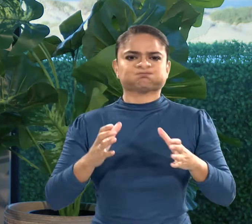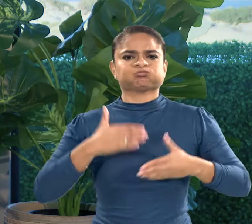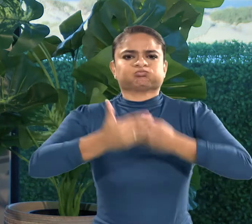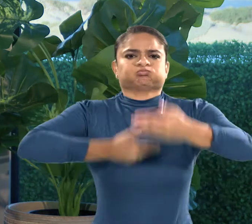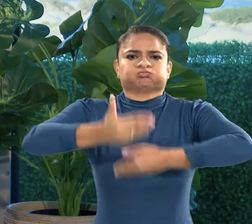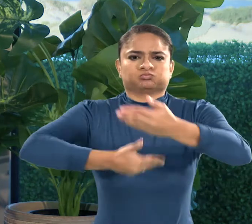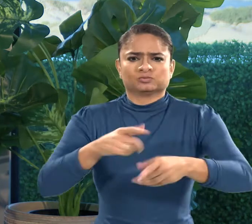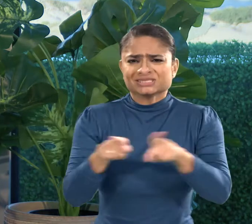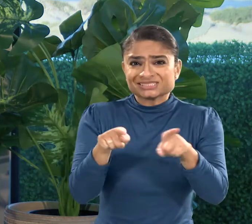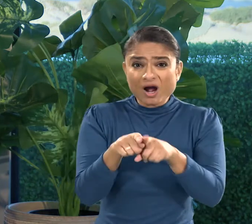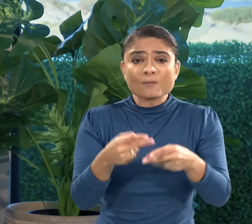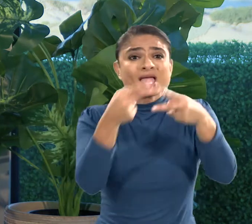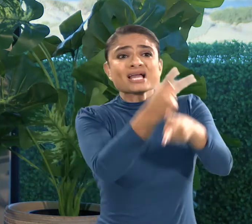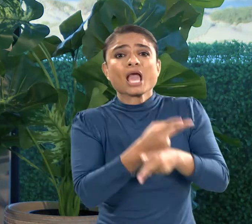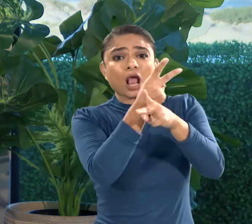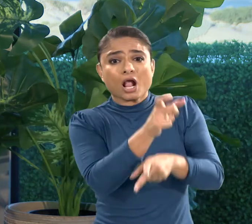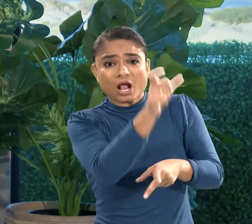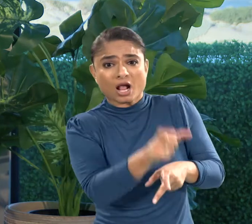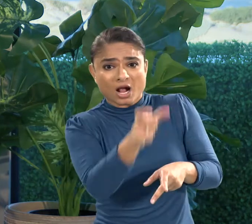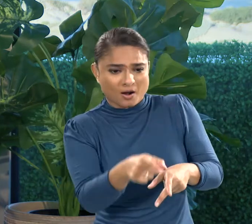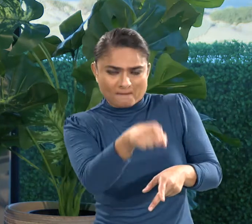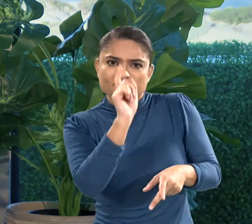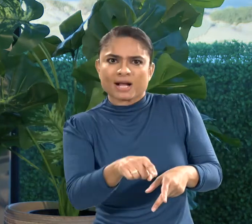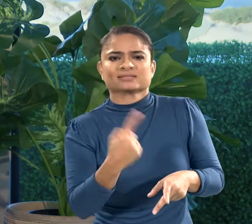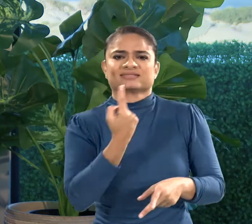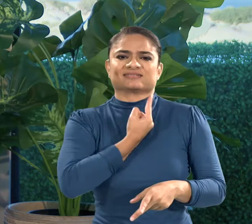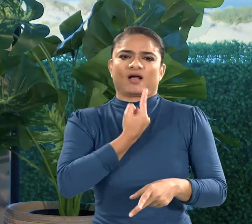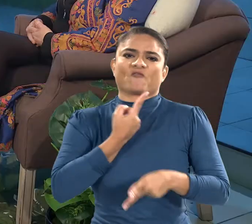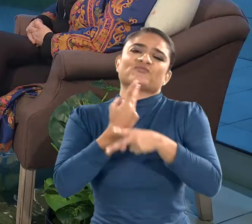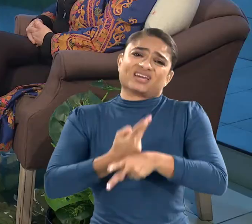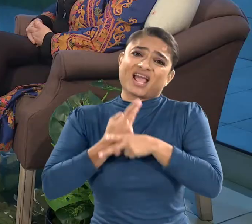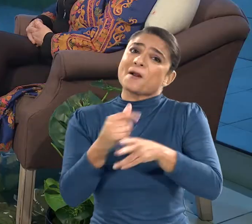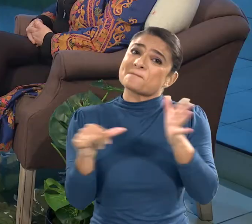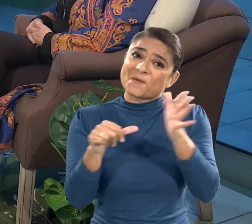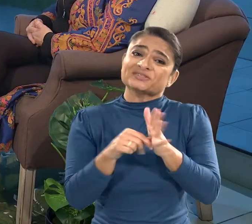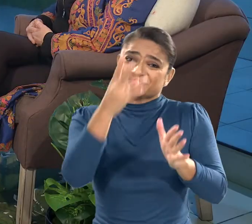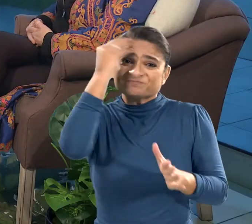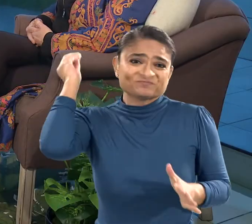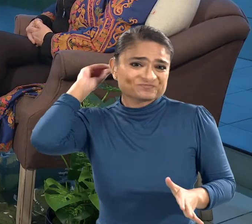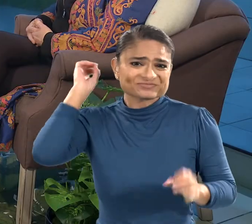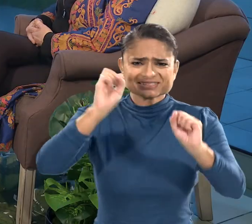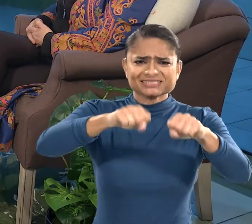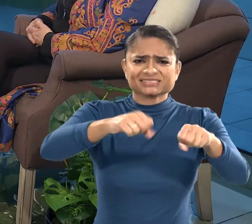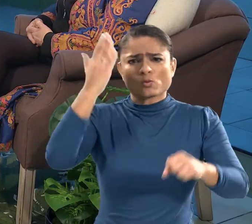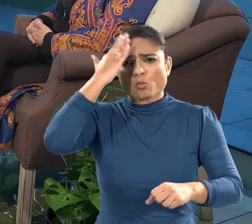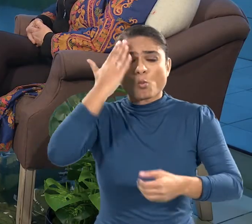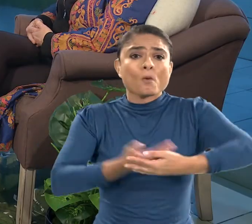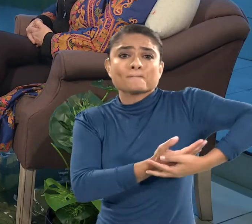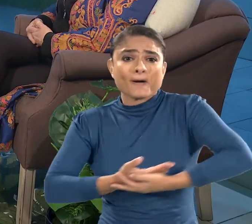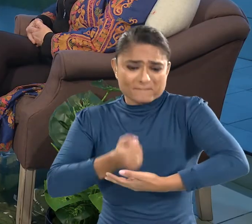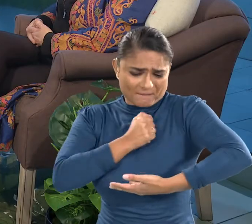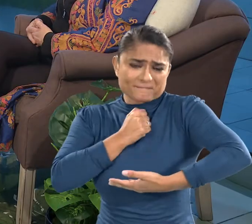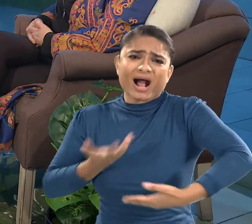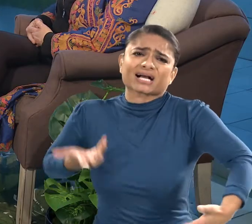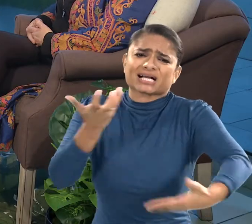you, you know. And I would also think that for the caregivers, it's to understand that, you know, if you take care of yourself first, you have more to